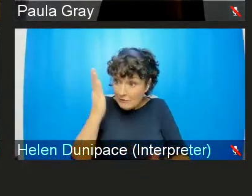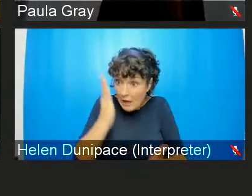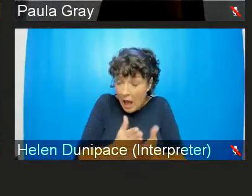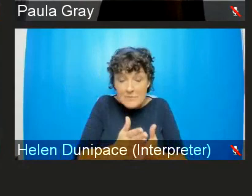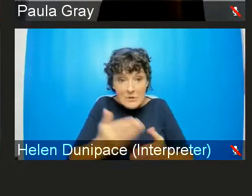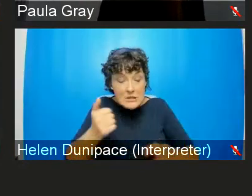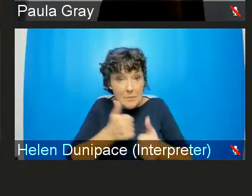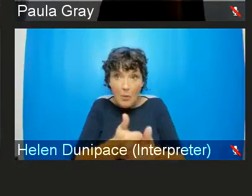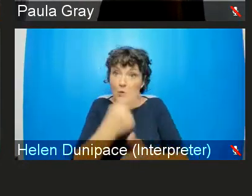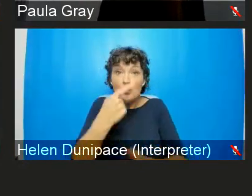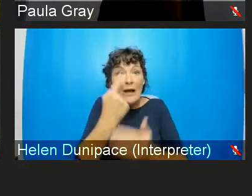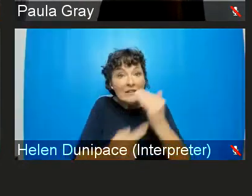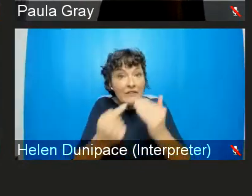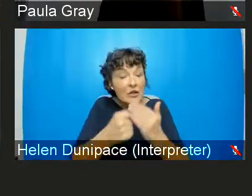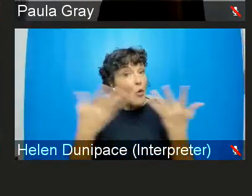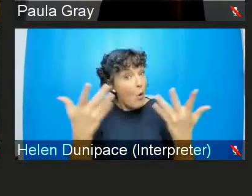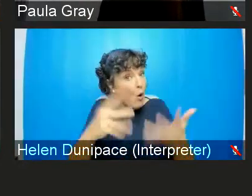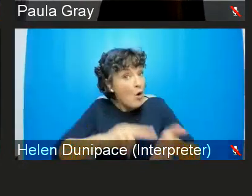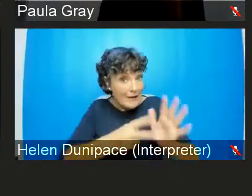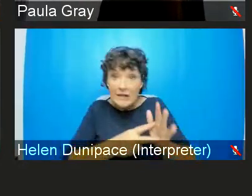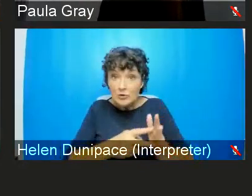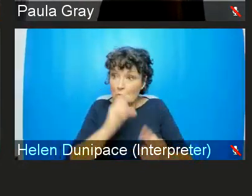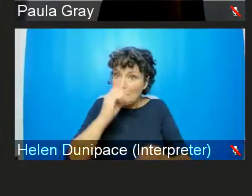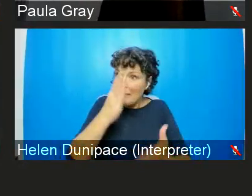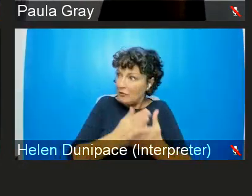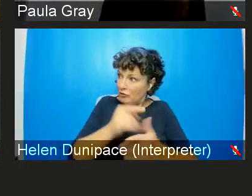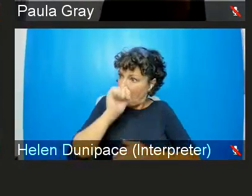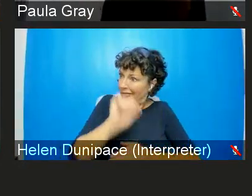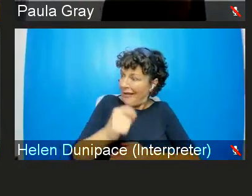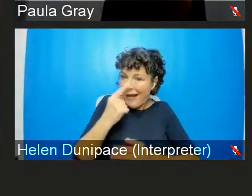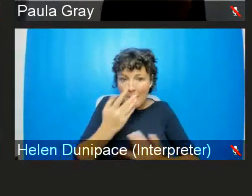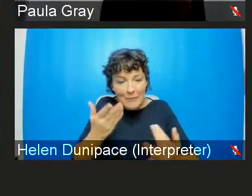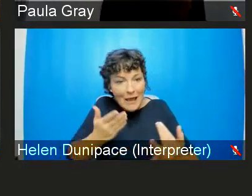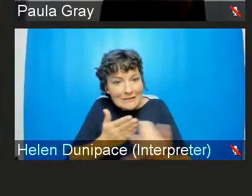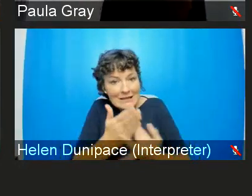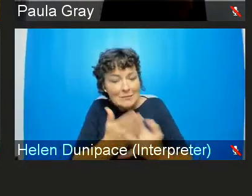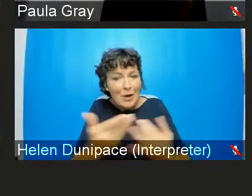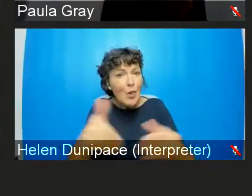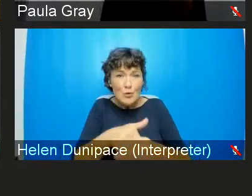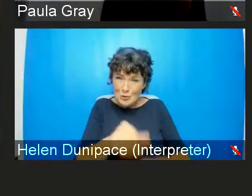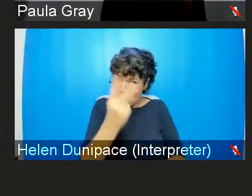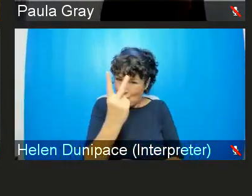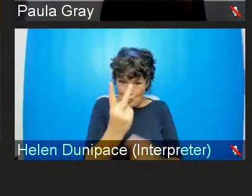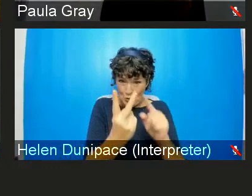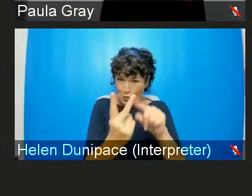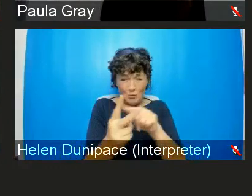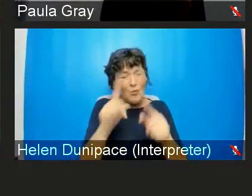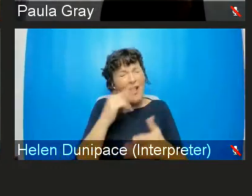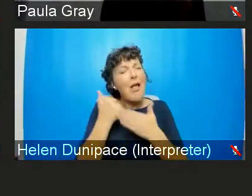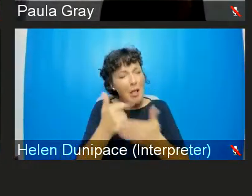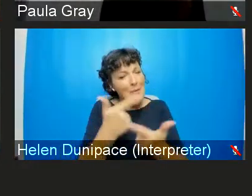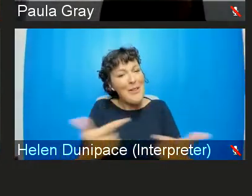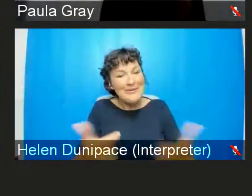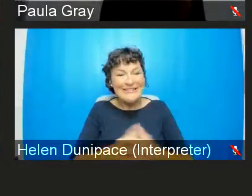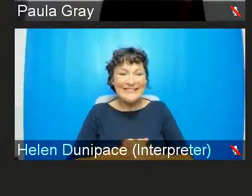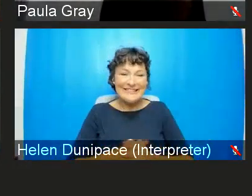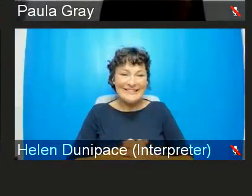an individual or an organisation to make it more accessible and inclusive. So those two things alone really help.